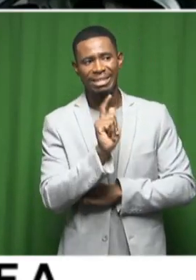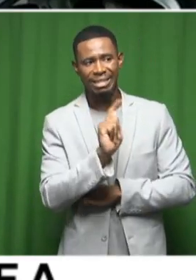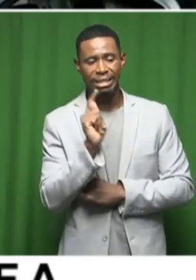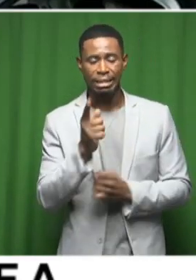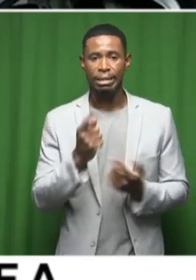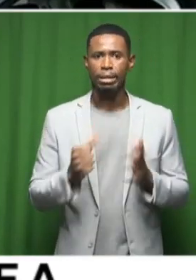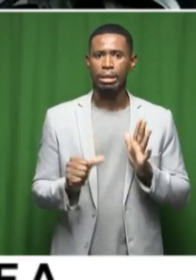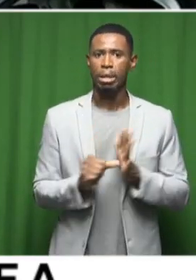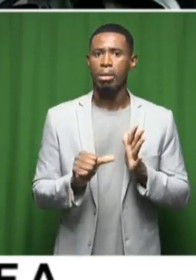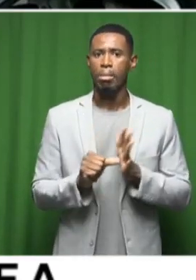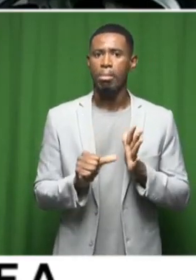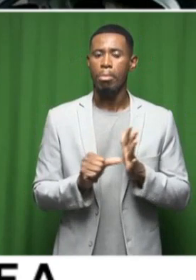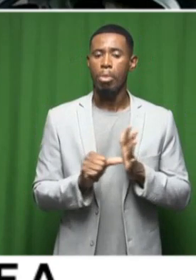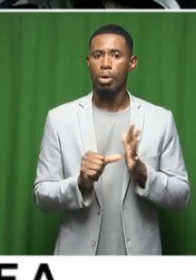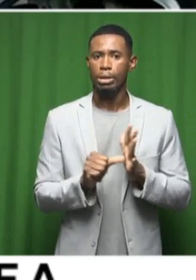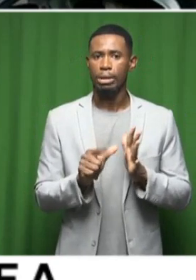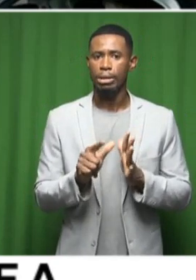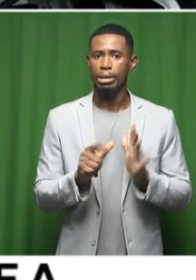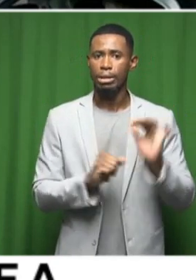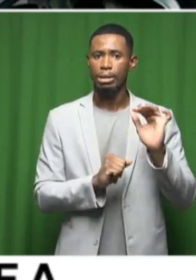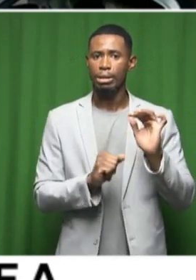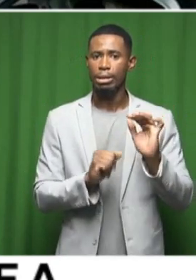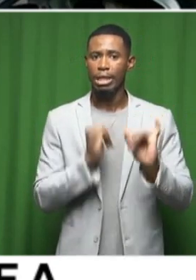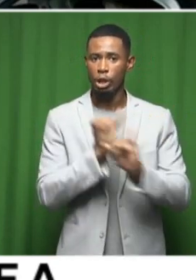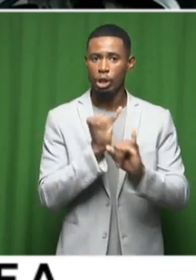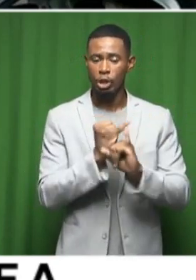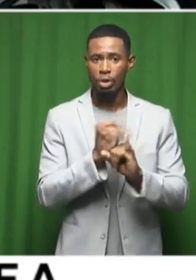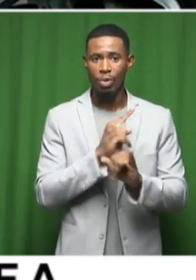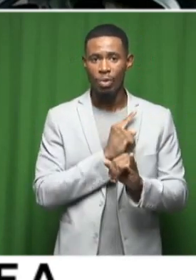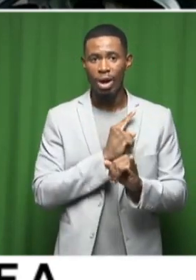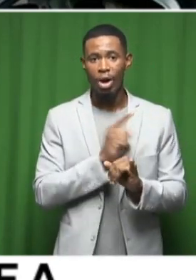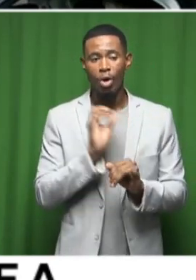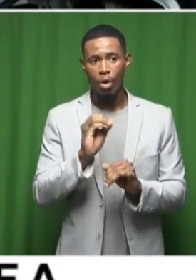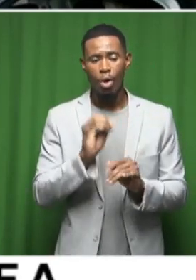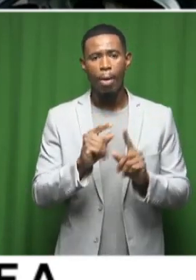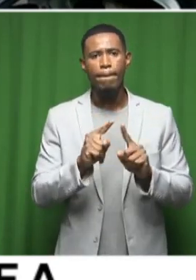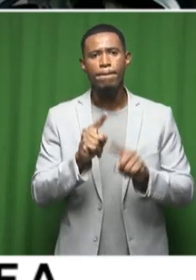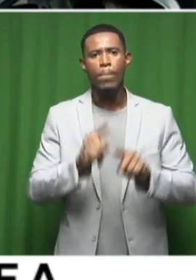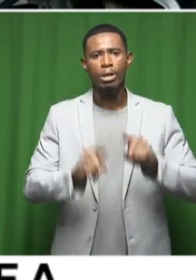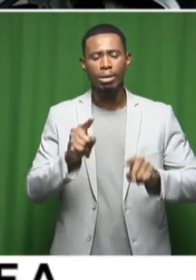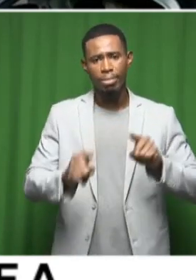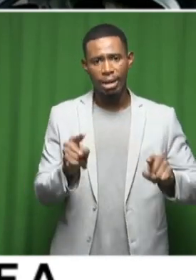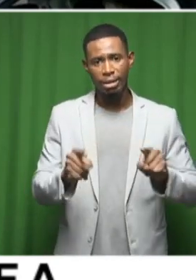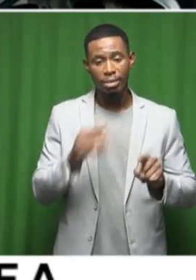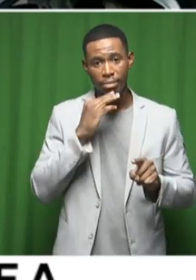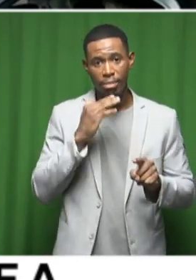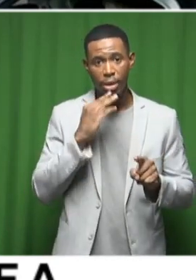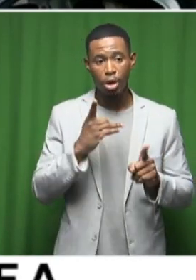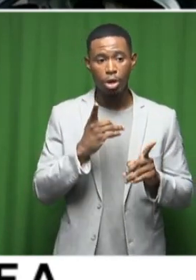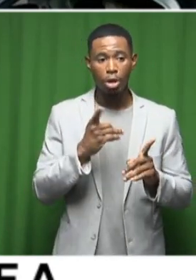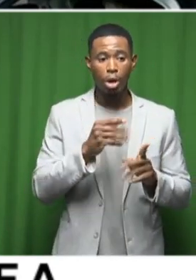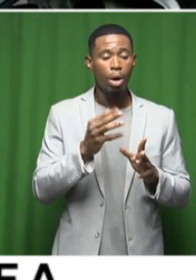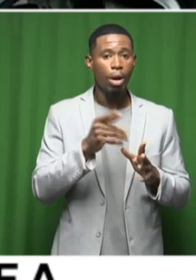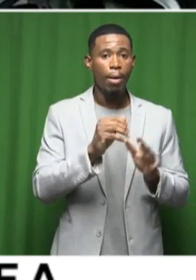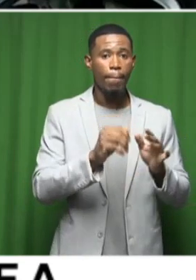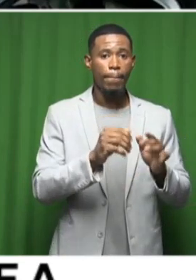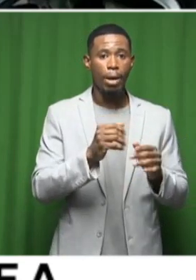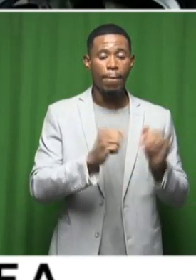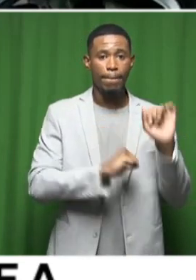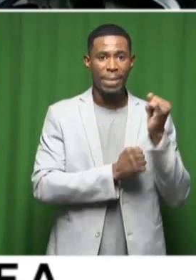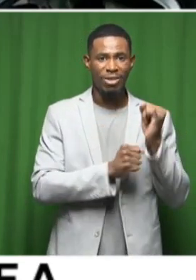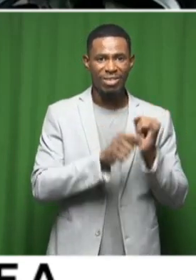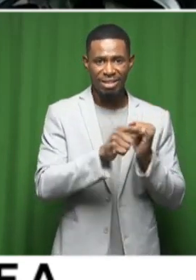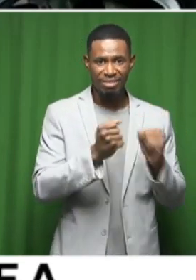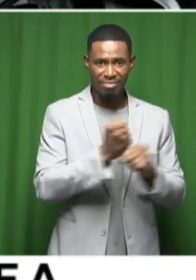such an important sector for the economy. There's something called multipliers where the jobs that are created in manufacturing have far